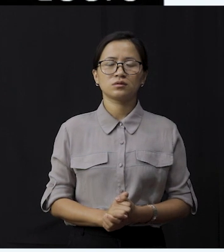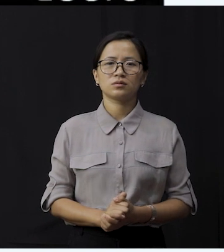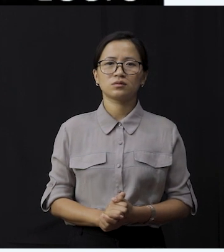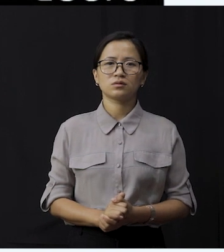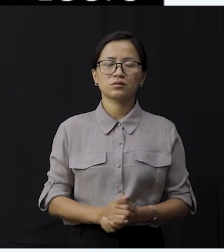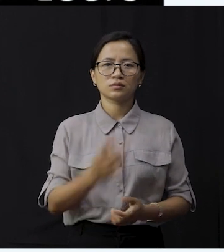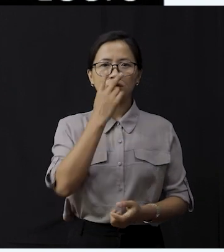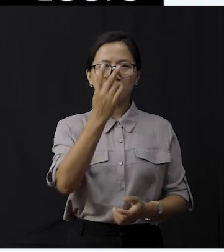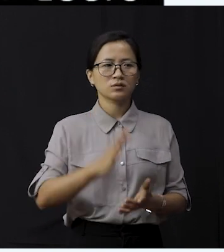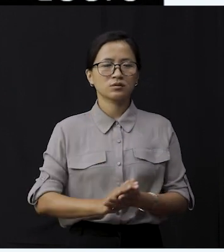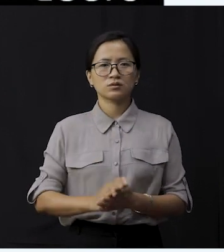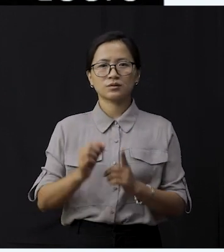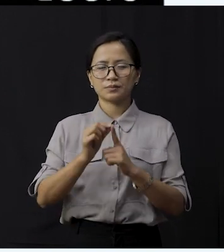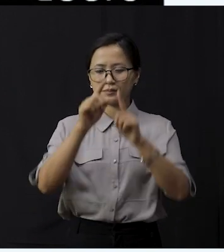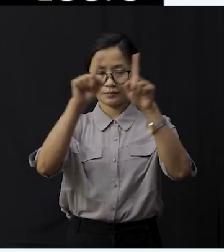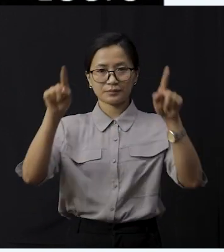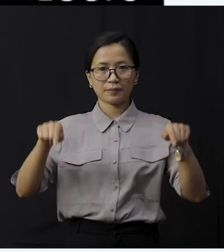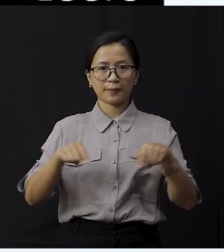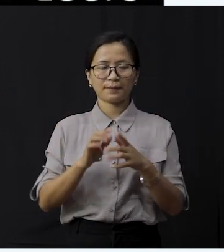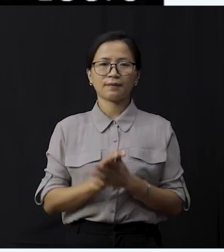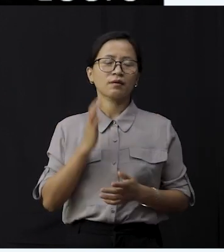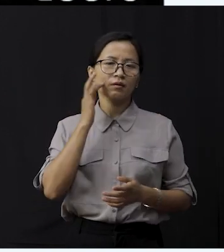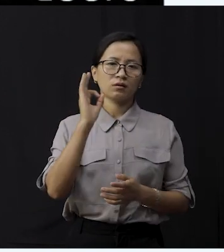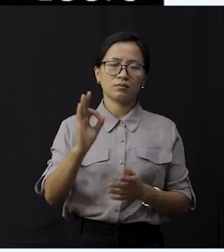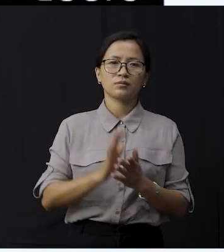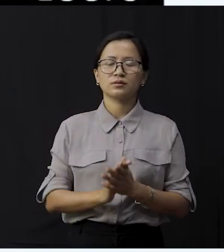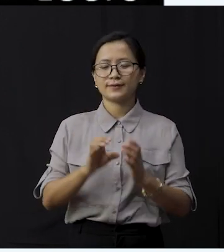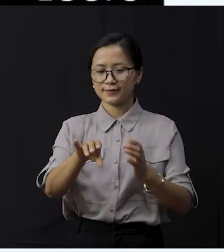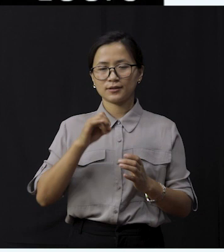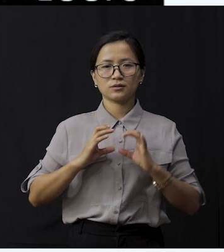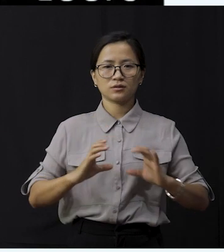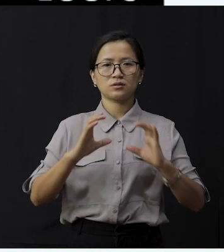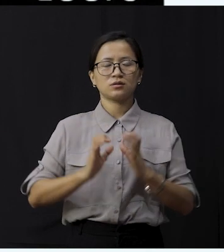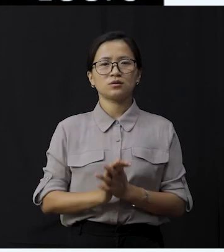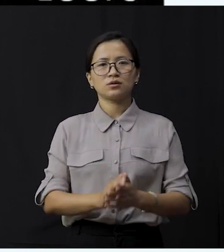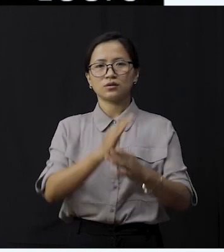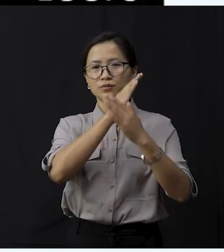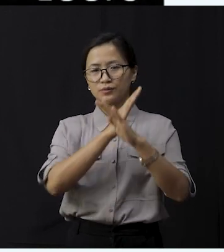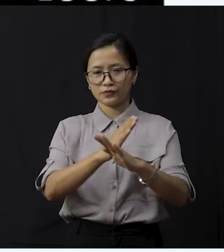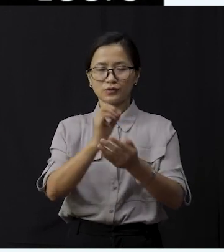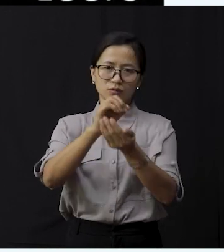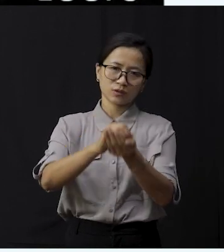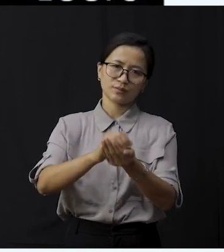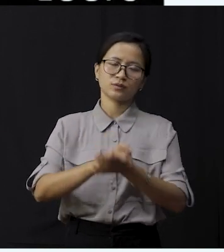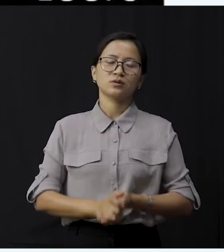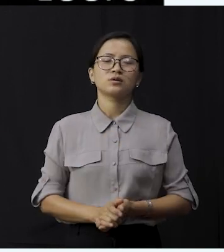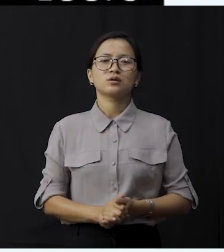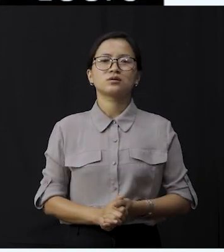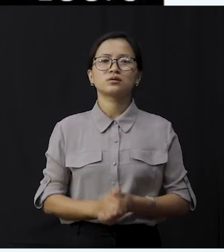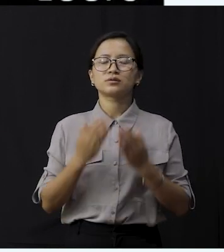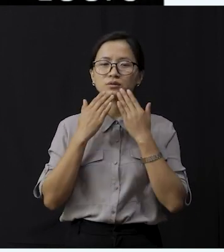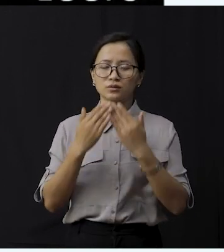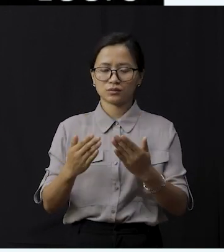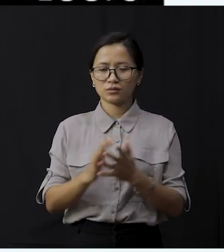See, you can see here on the picture, and it is also important to take care or to prevent or to preserve our school